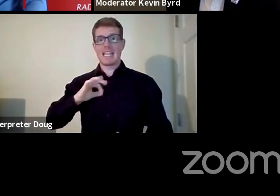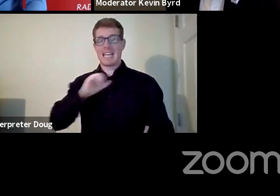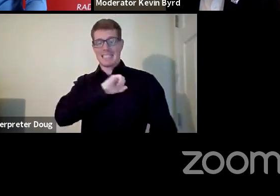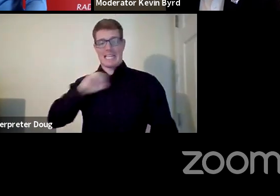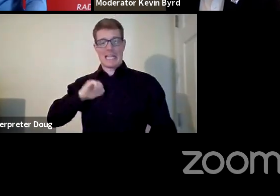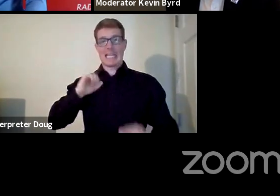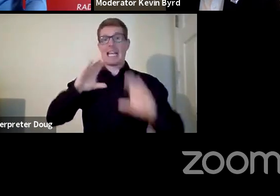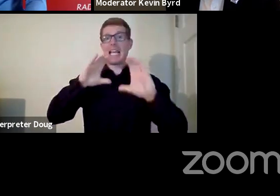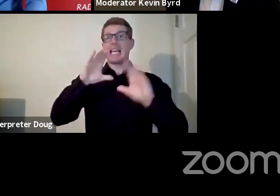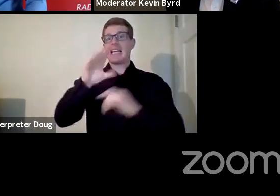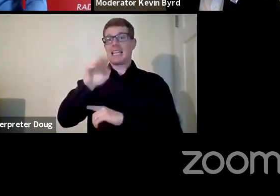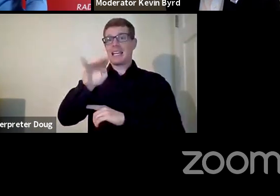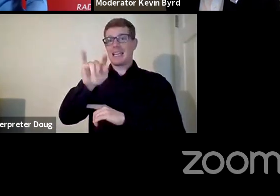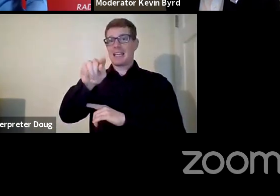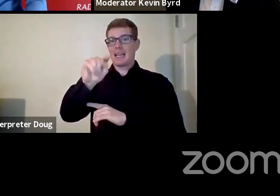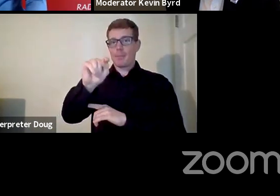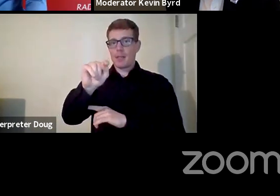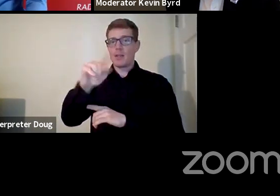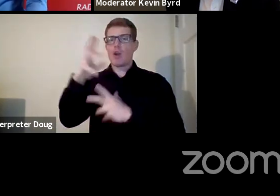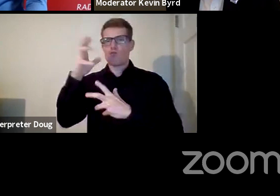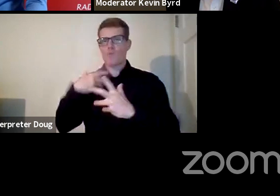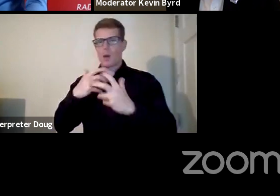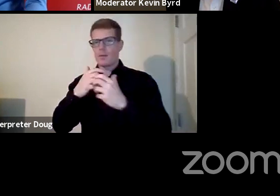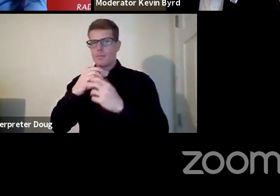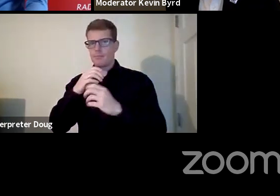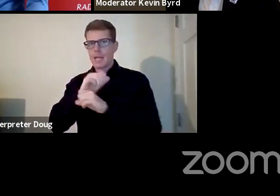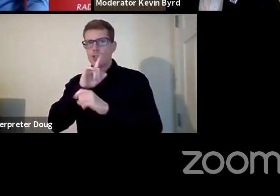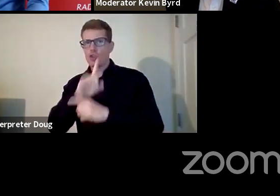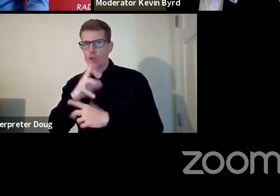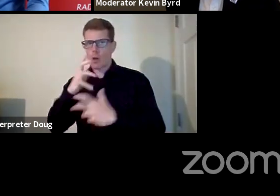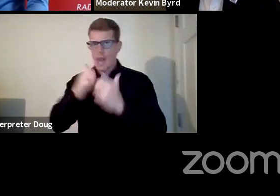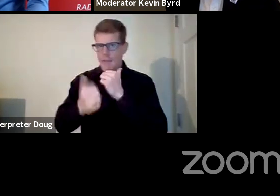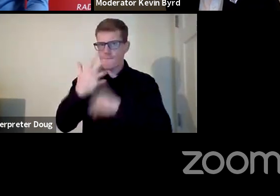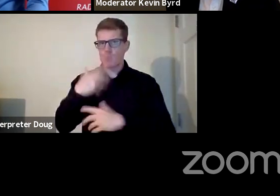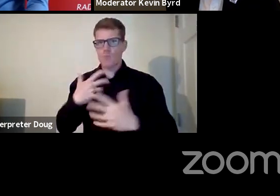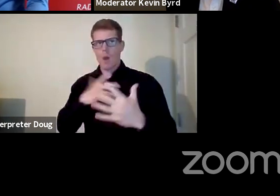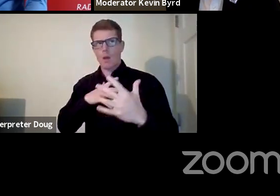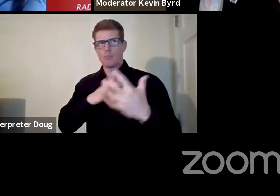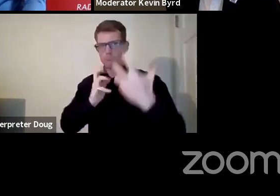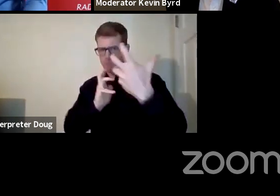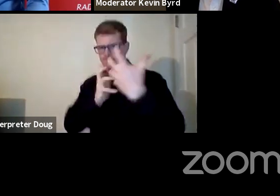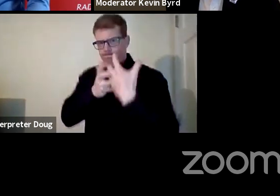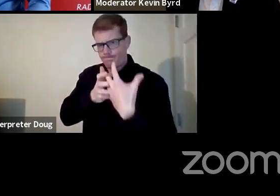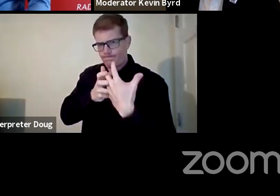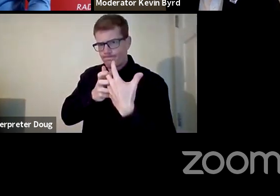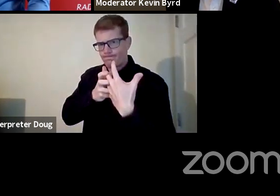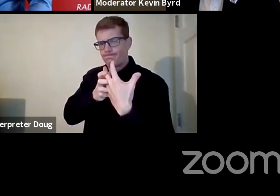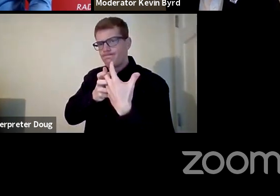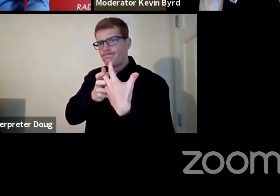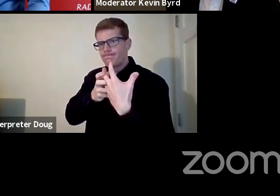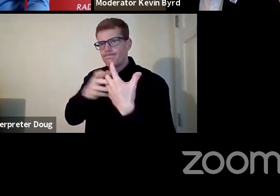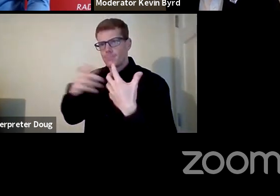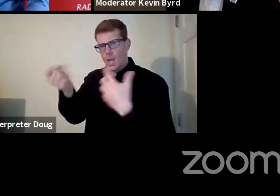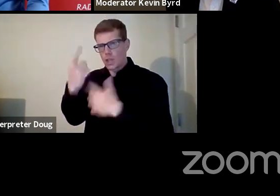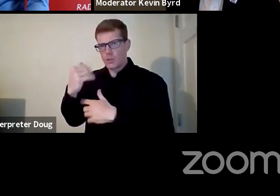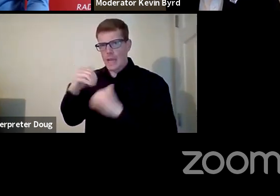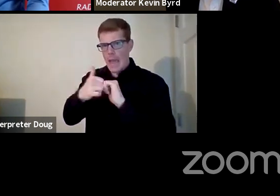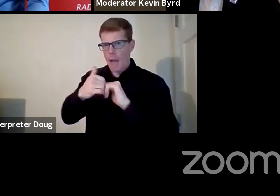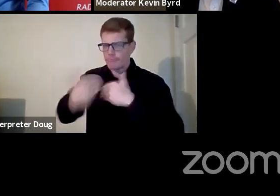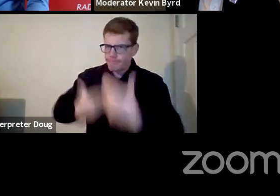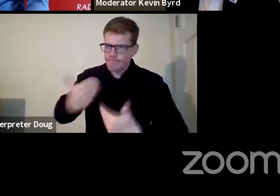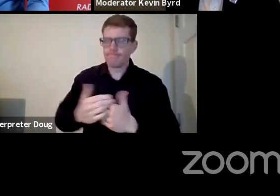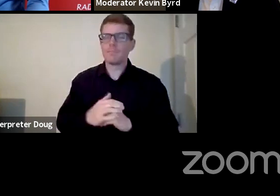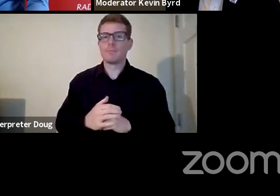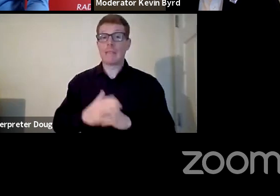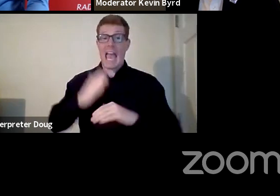aligned with the faculty on the way they're thinking about things. But once we made our announcement on Monday, we've started to engage many